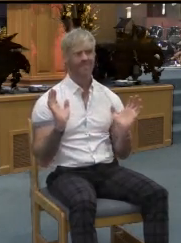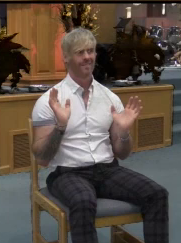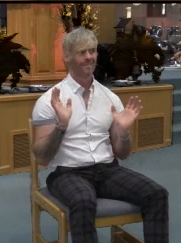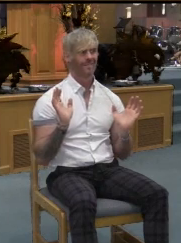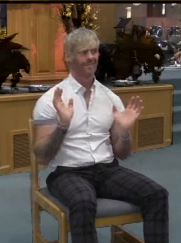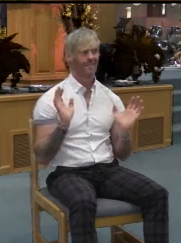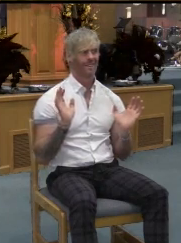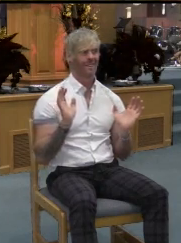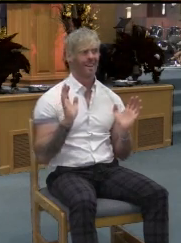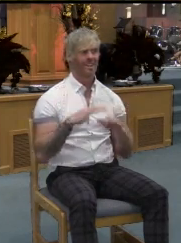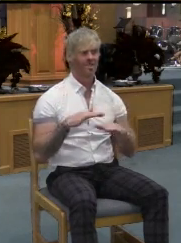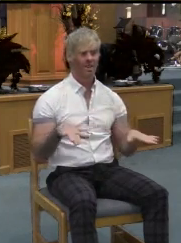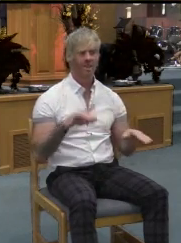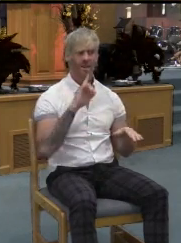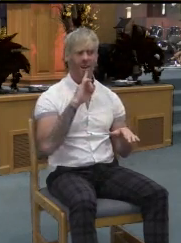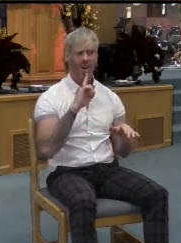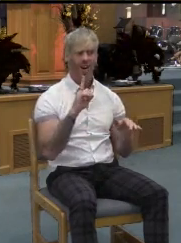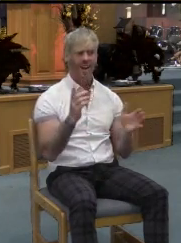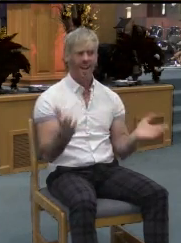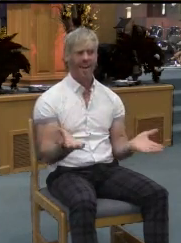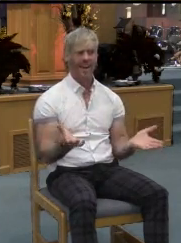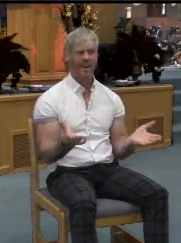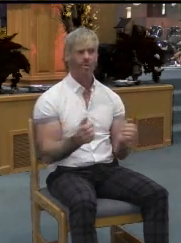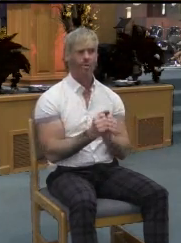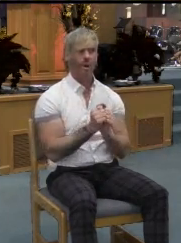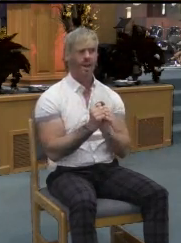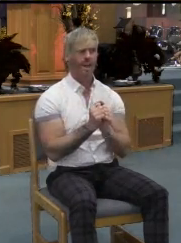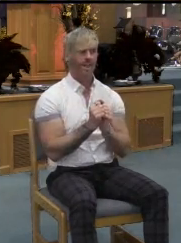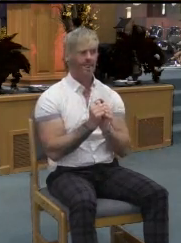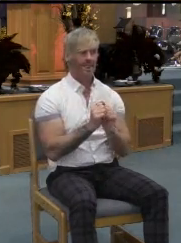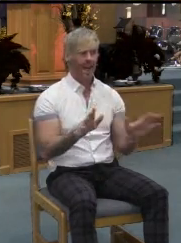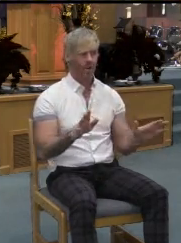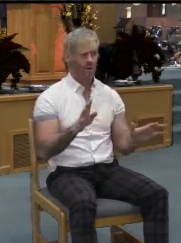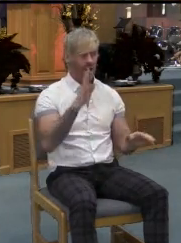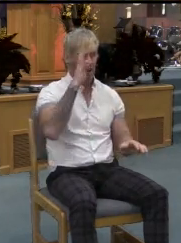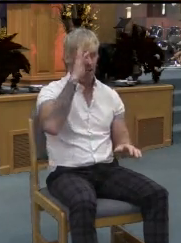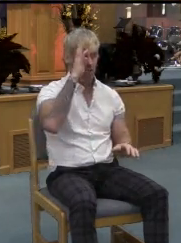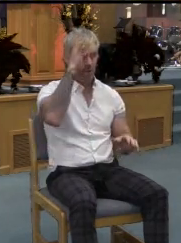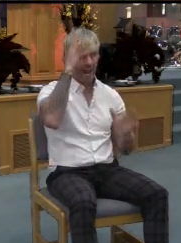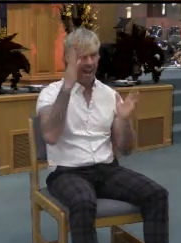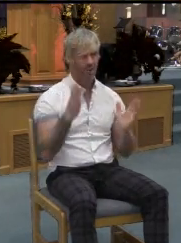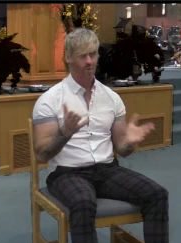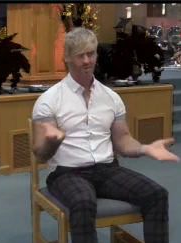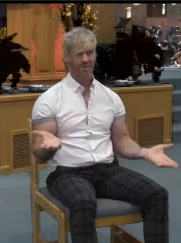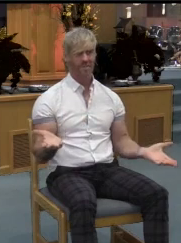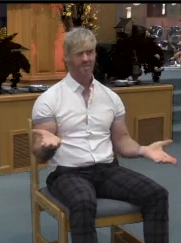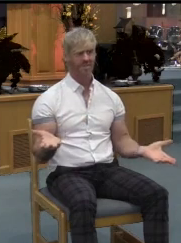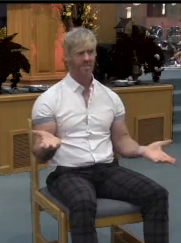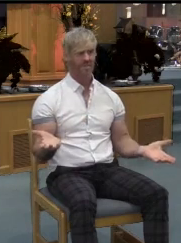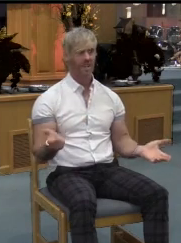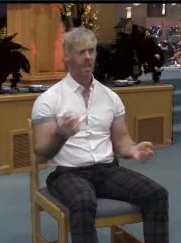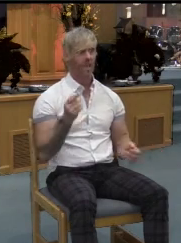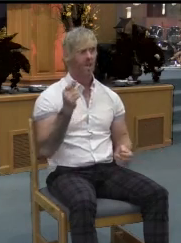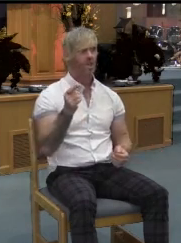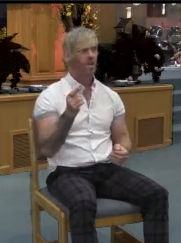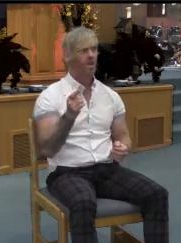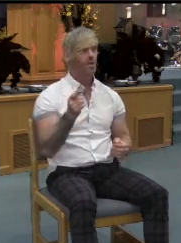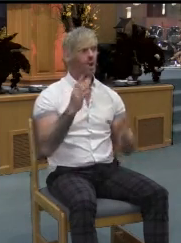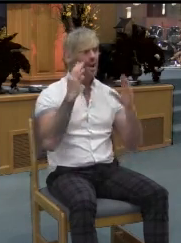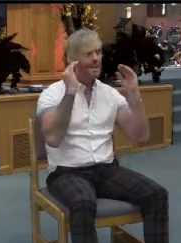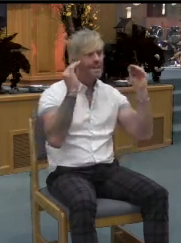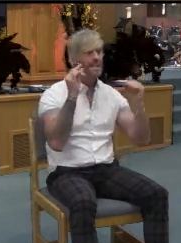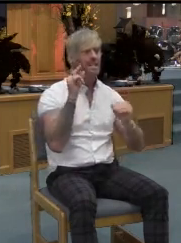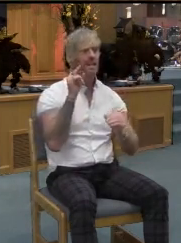they are here without the existence of a creator, is that you're spinning them off into a